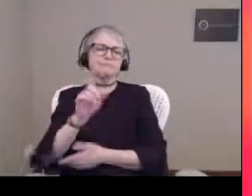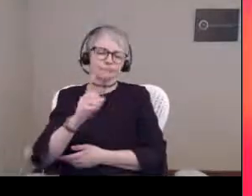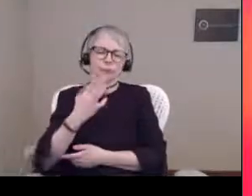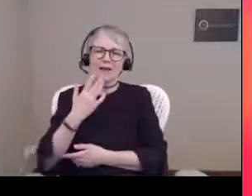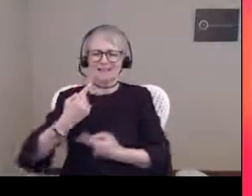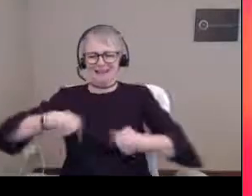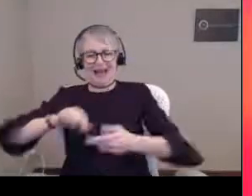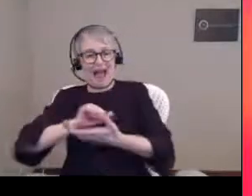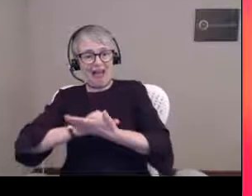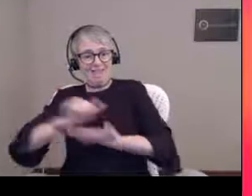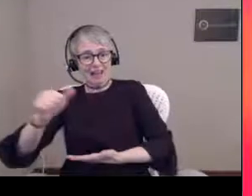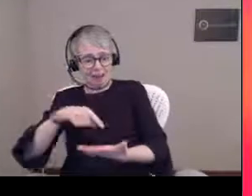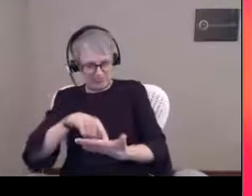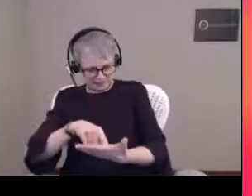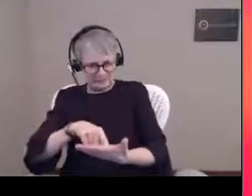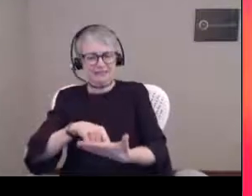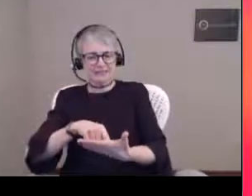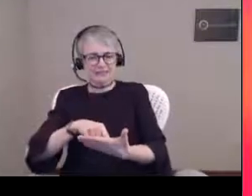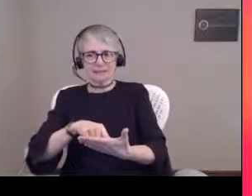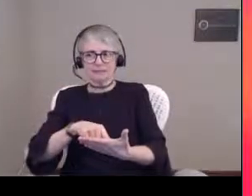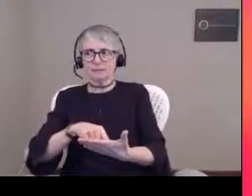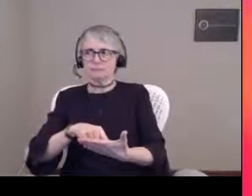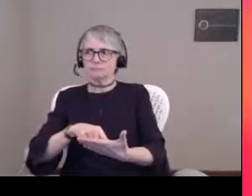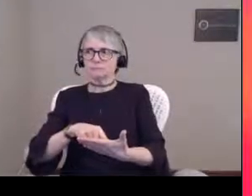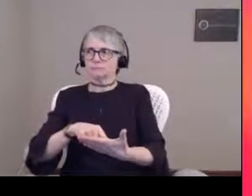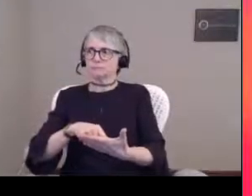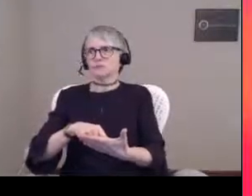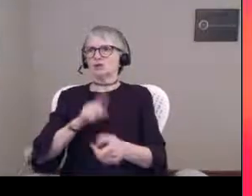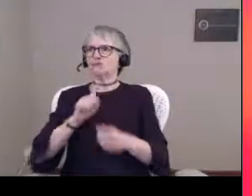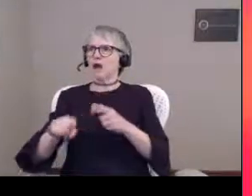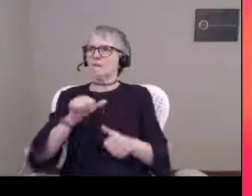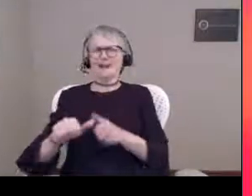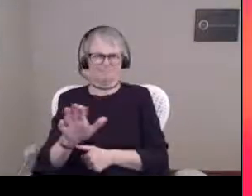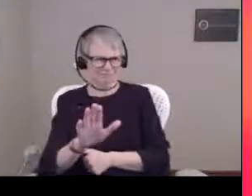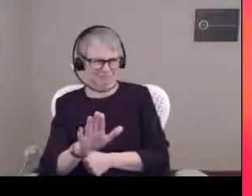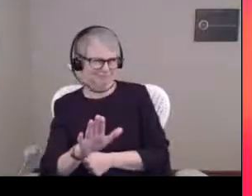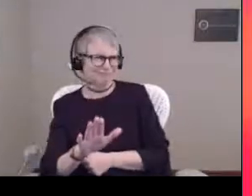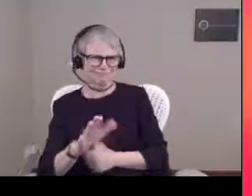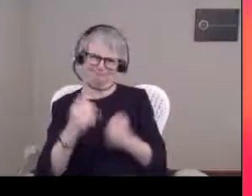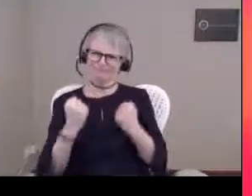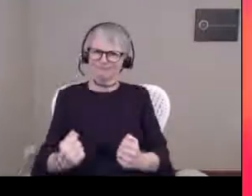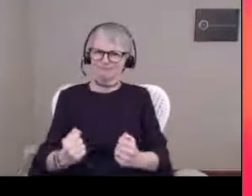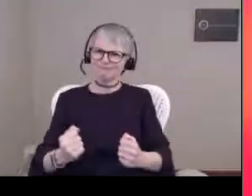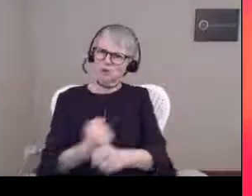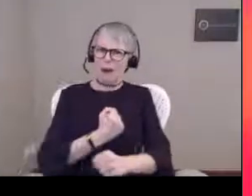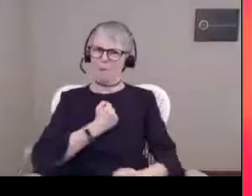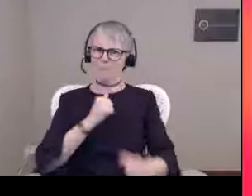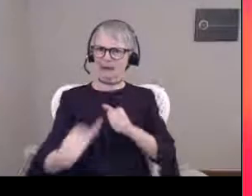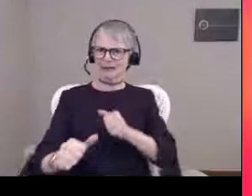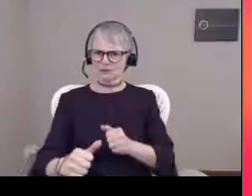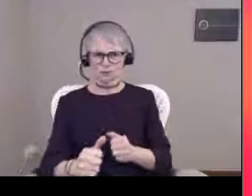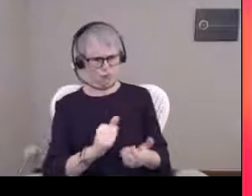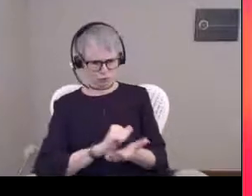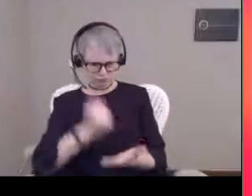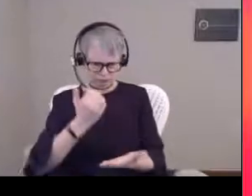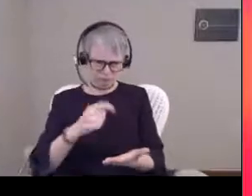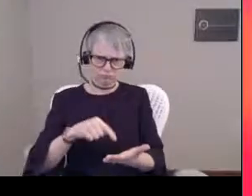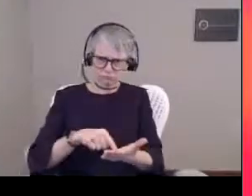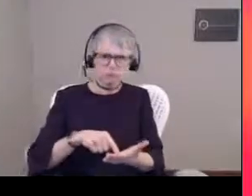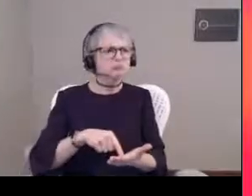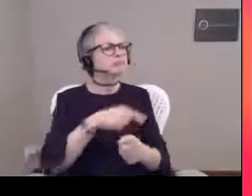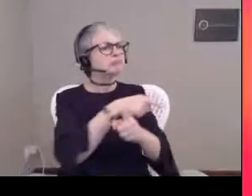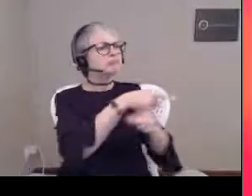we will do our best, well, we should now fully do it, to have minimum criteria on the adverts. And then there's a bit at the end